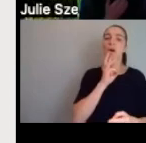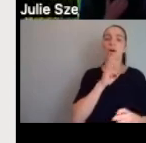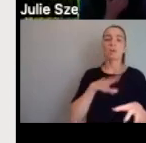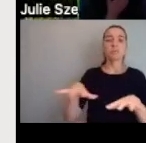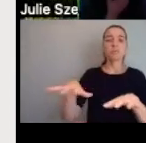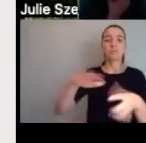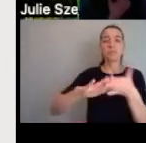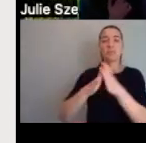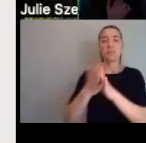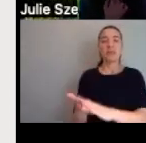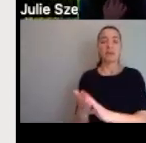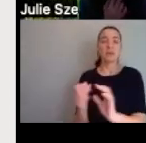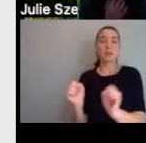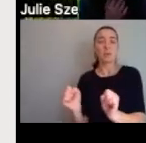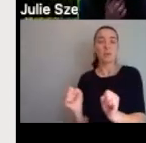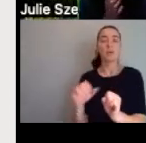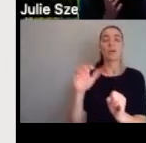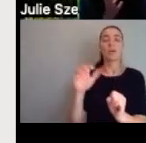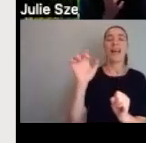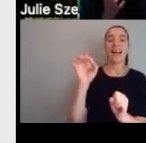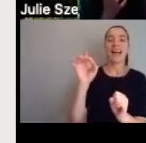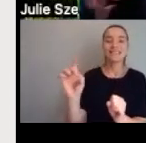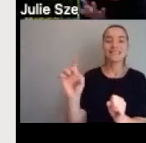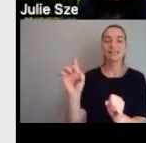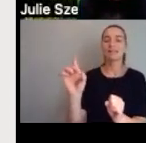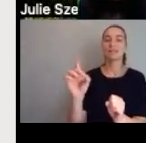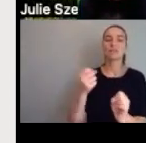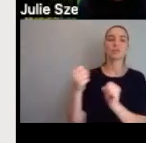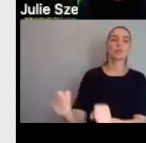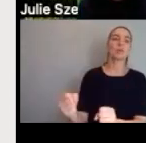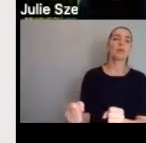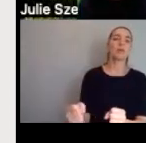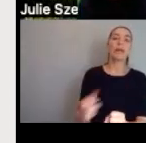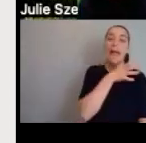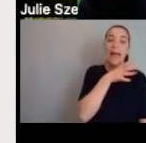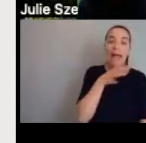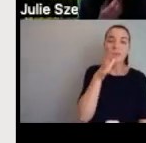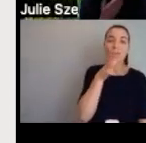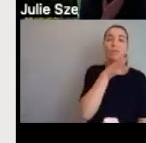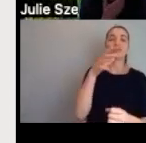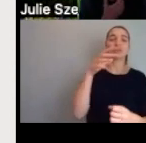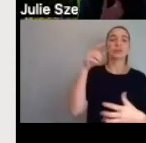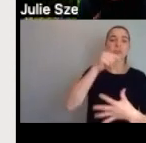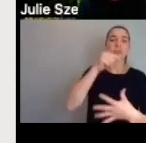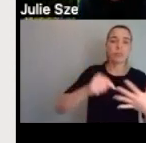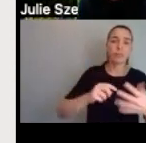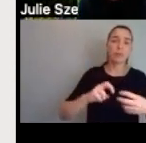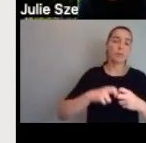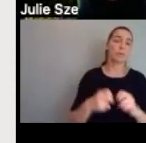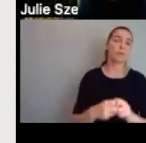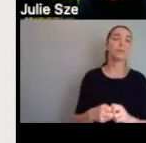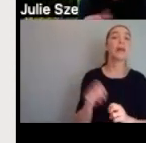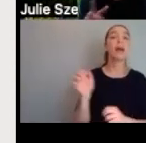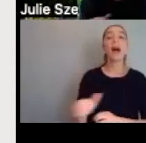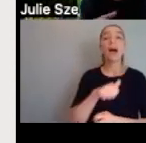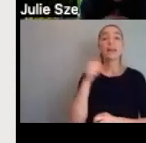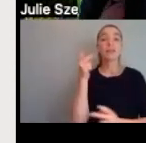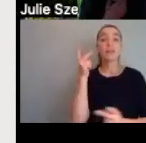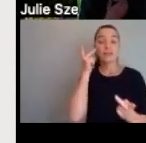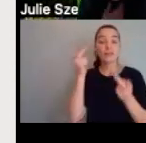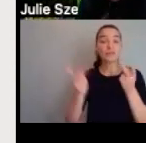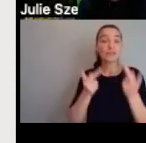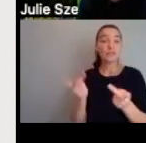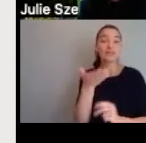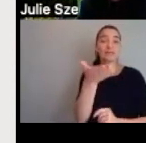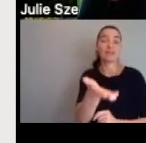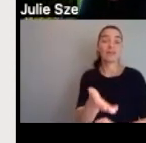um, agriculture, uh, et cetera. Another visualization of the impacts, um, you know, this is